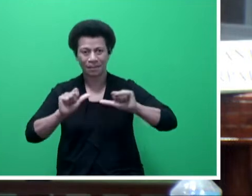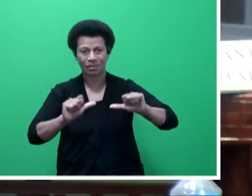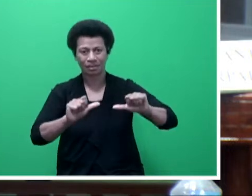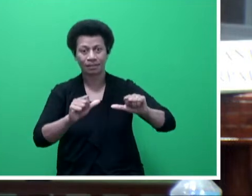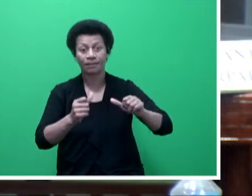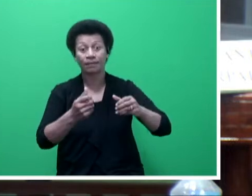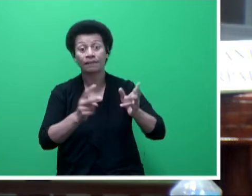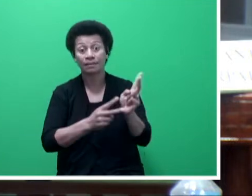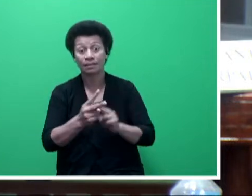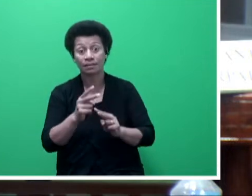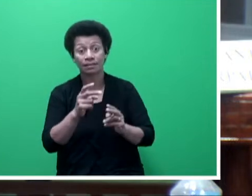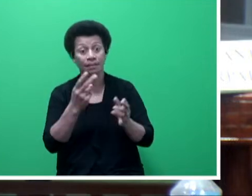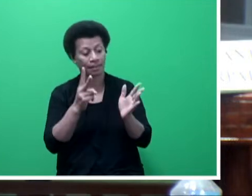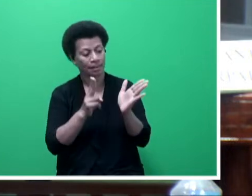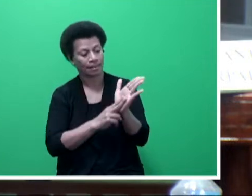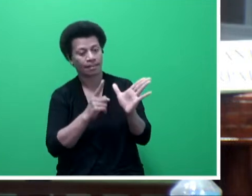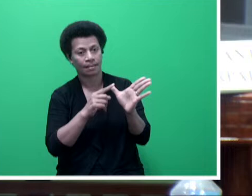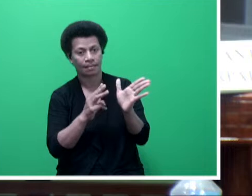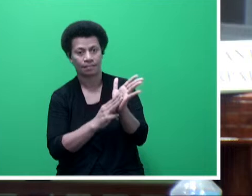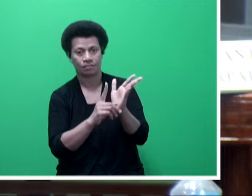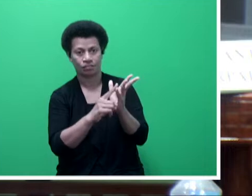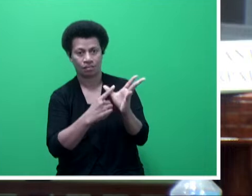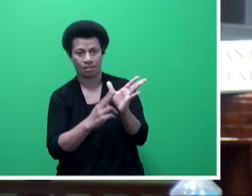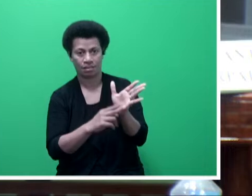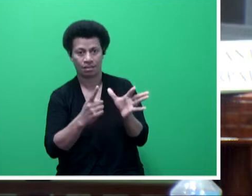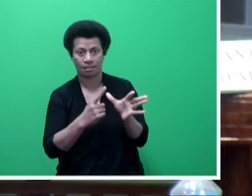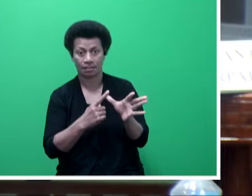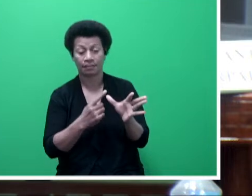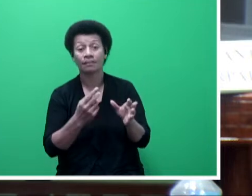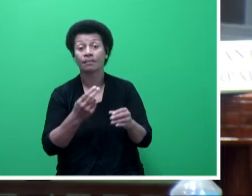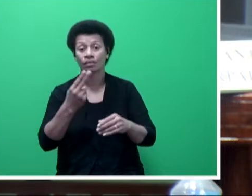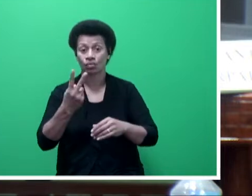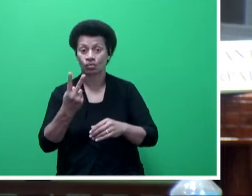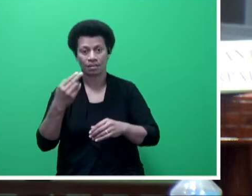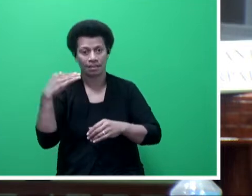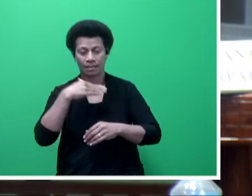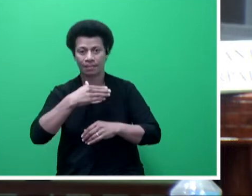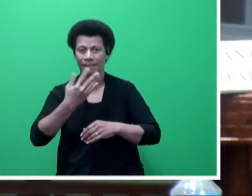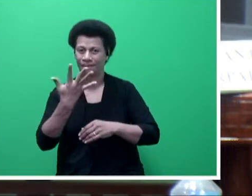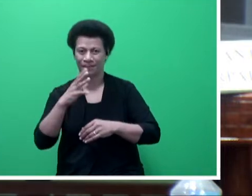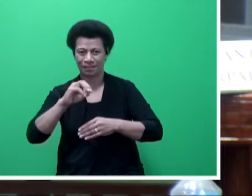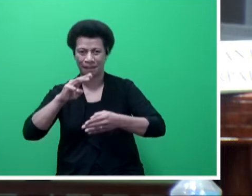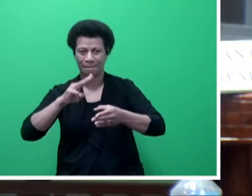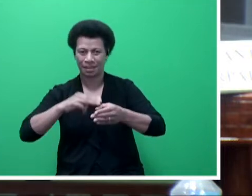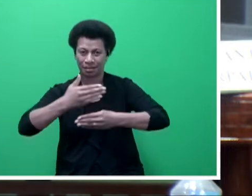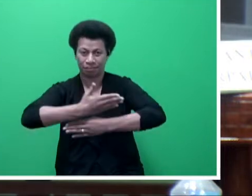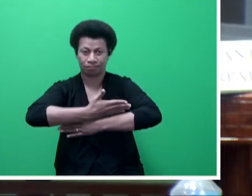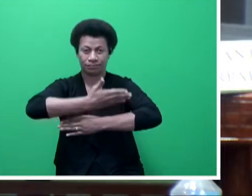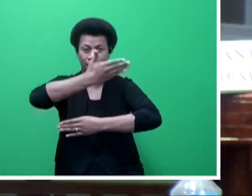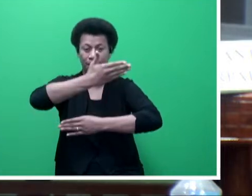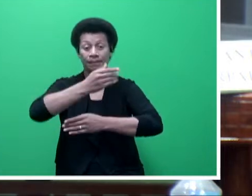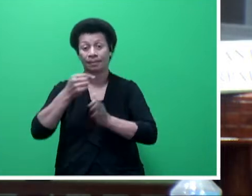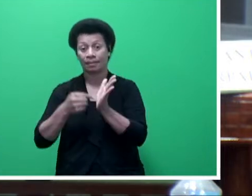village, 250 meters of seawall, and Tabuki District School, 300 meters of